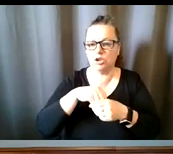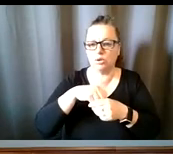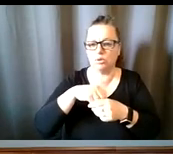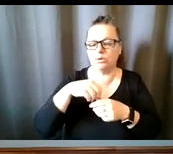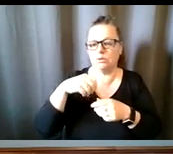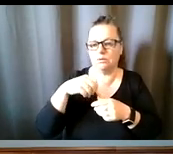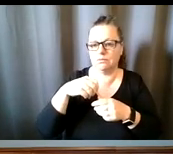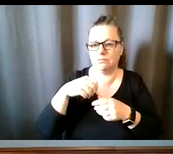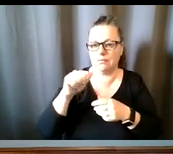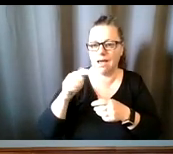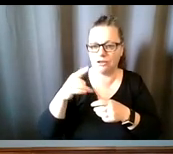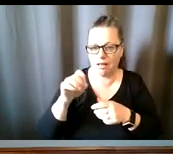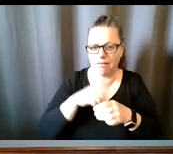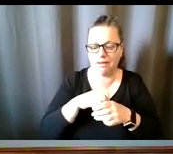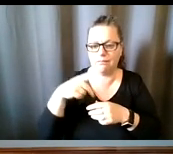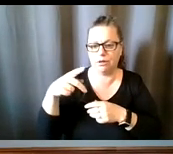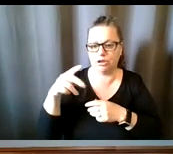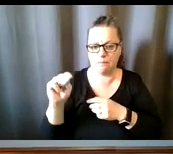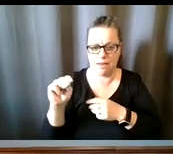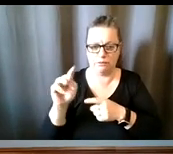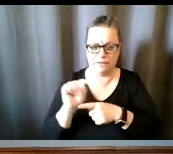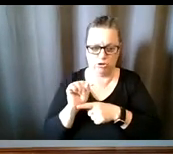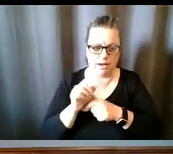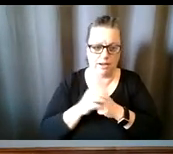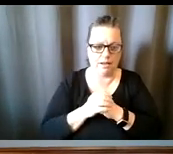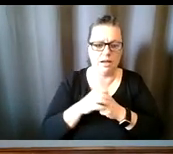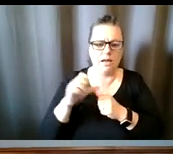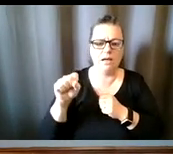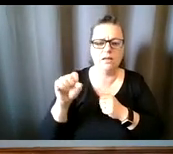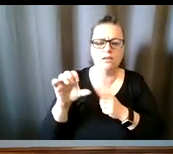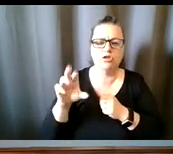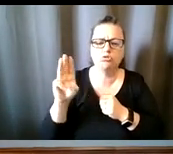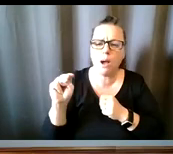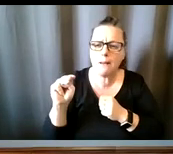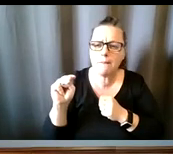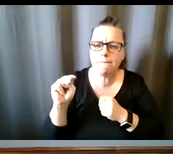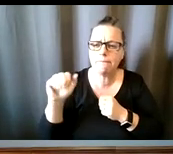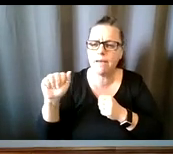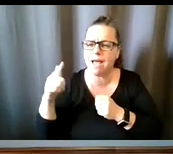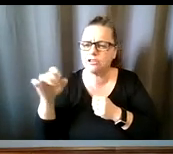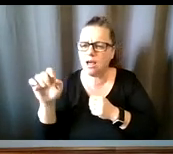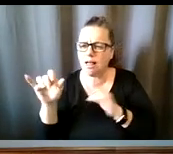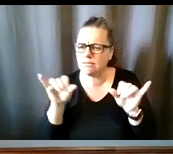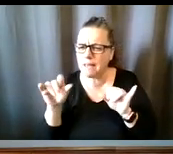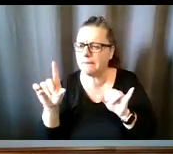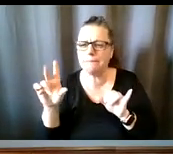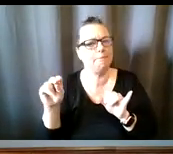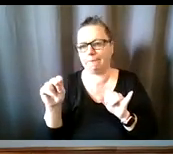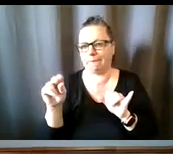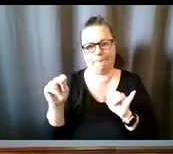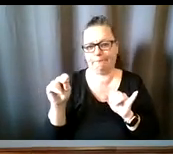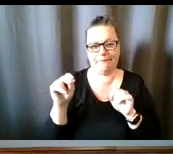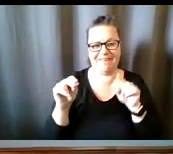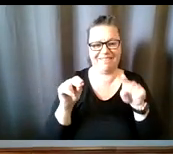training. Now, some people wonder, is Scrum and Agile the same? And it's not really. What we're looking at here is a